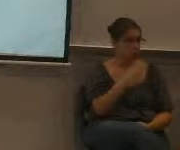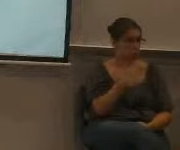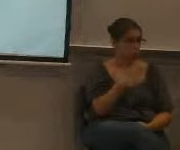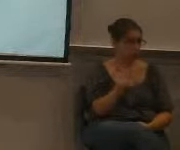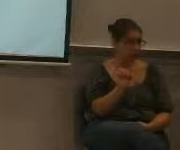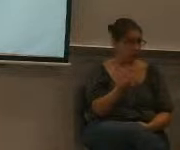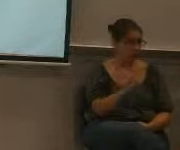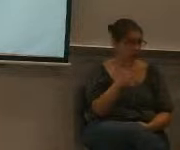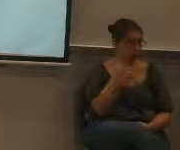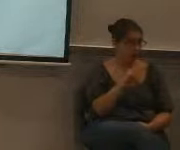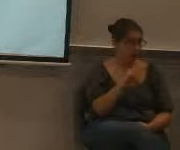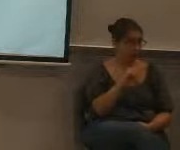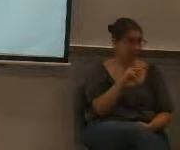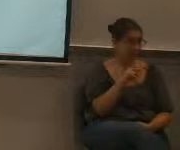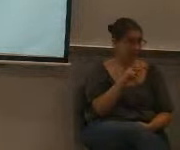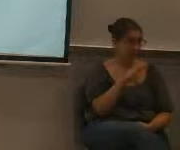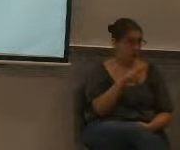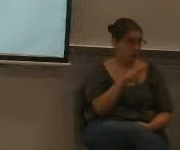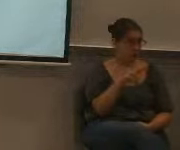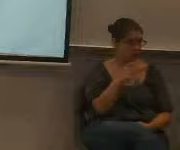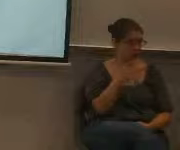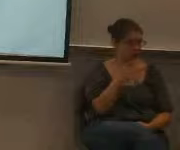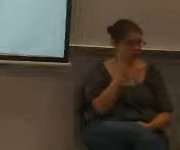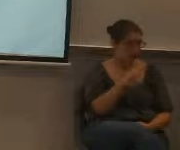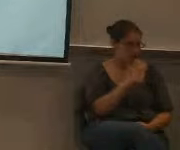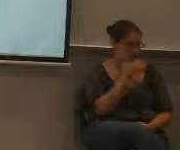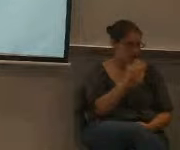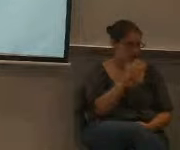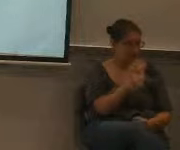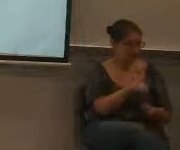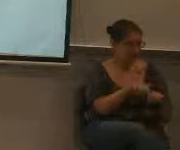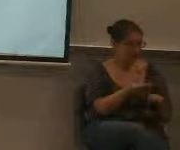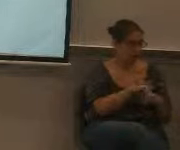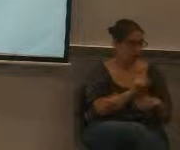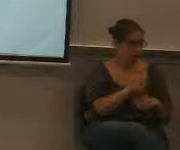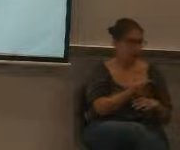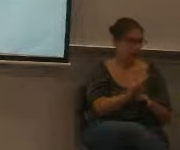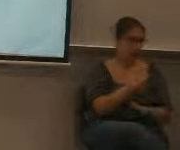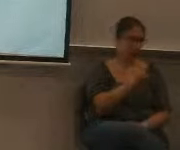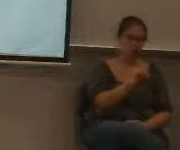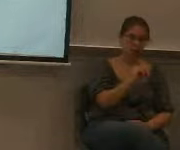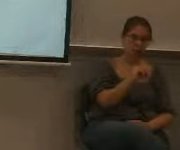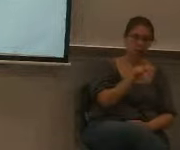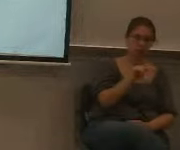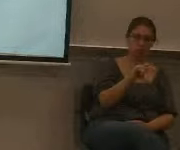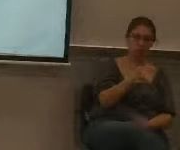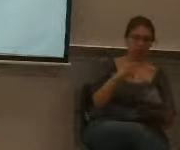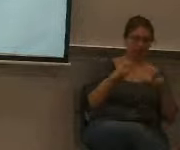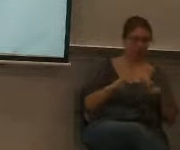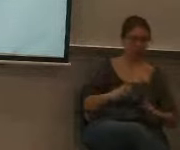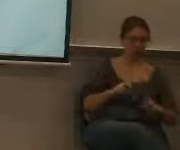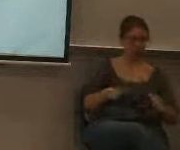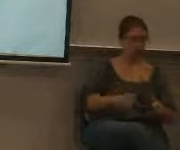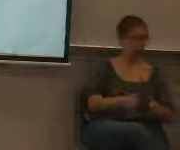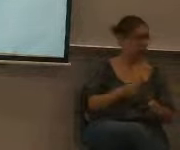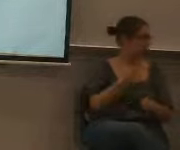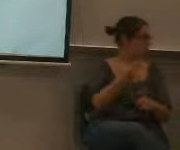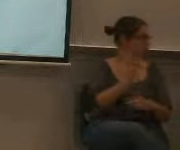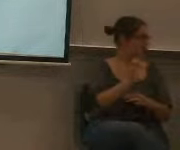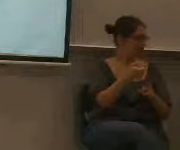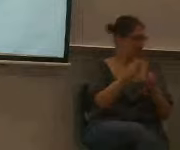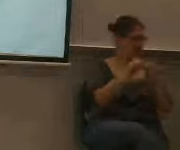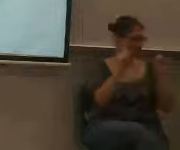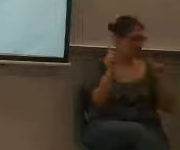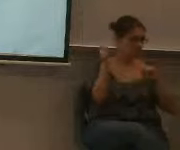of invertebrates that depend upon that. And they went ahead and used isotopic analysis to trace whether the carbon from the system's